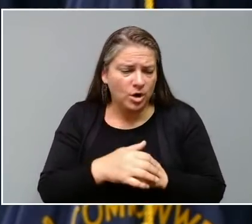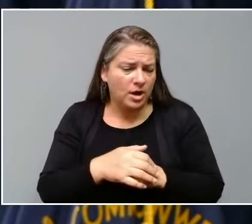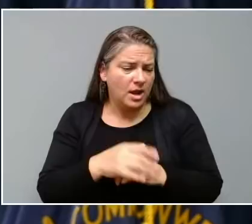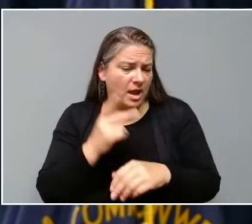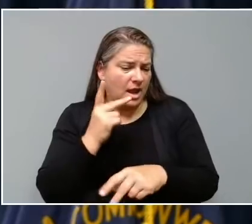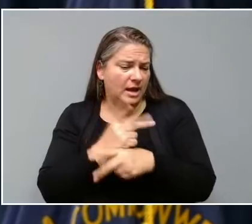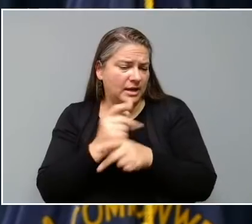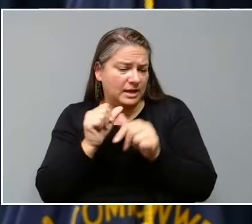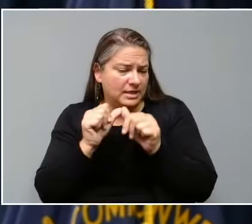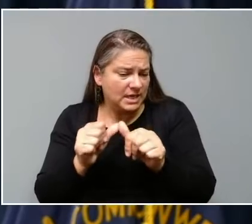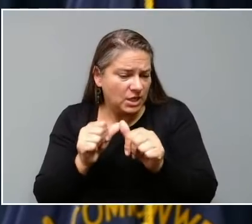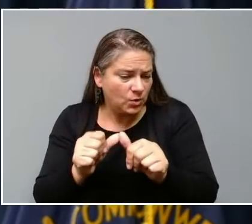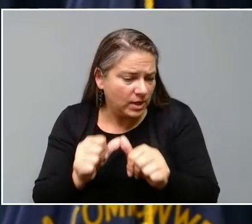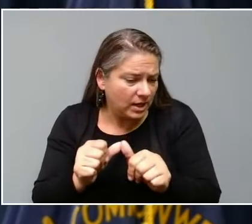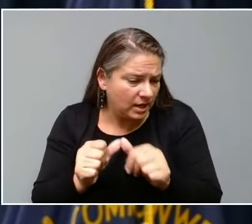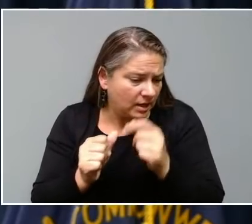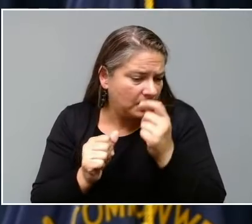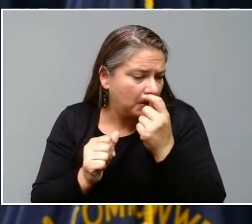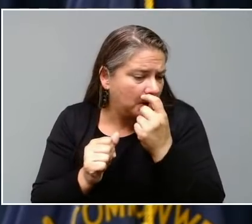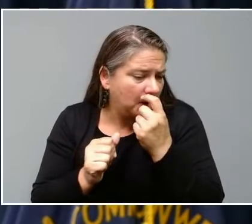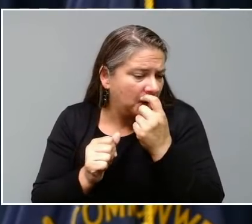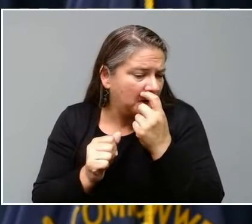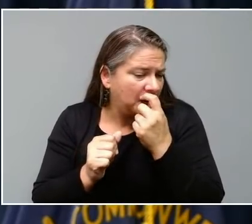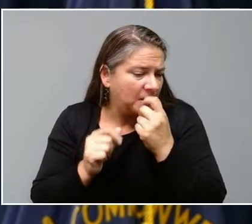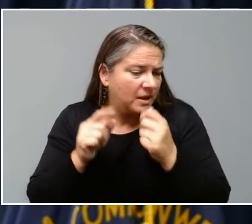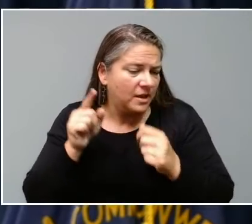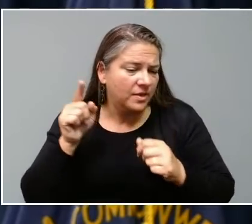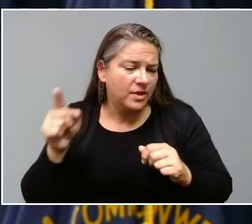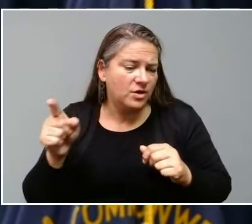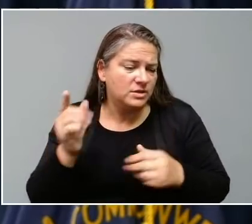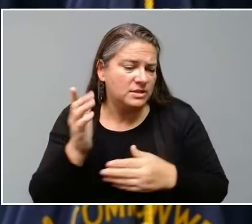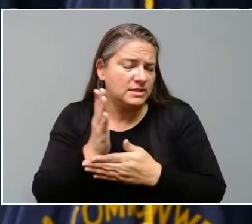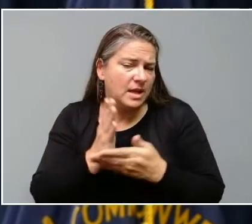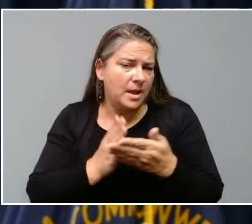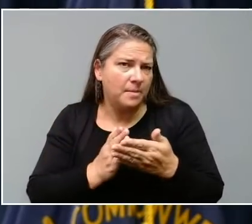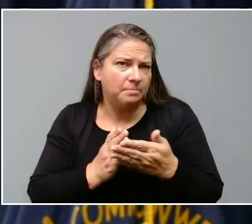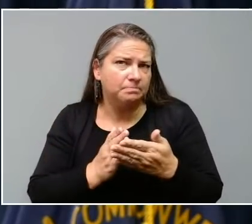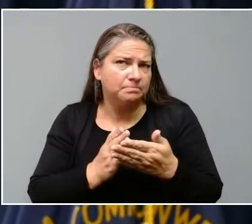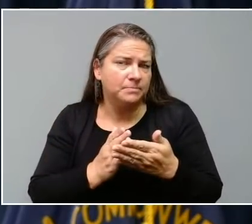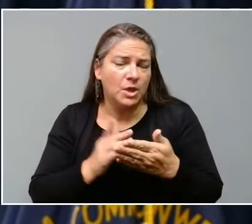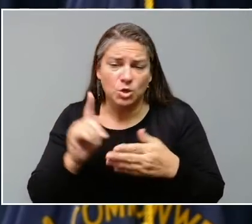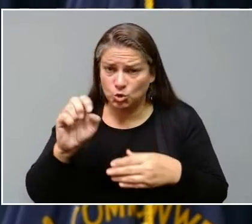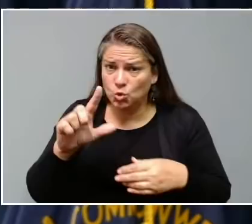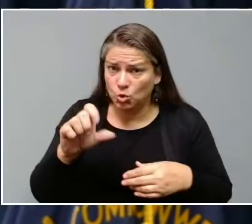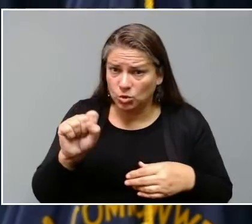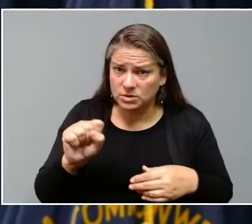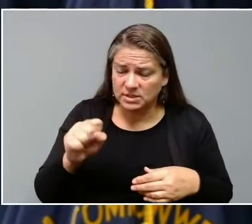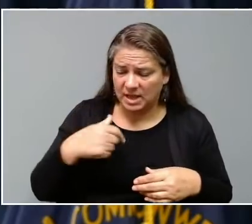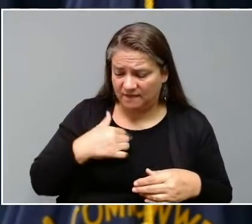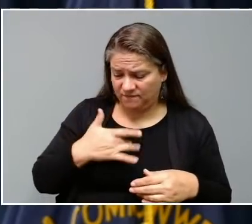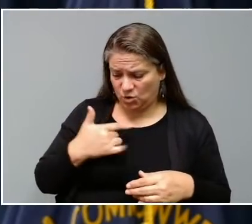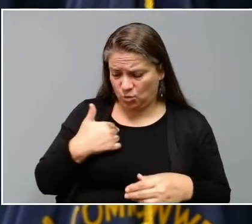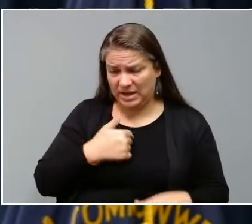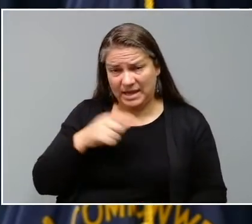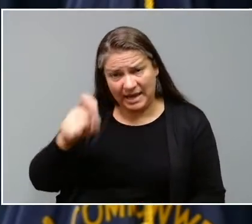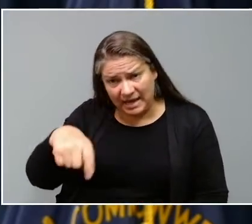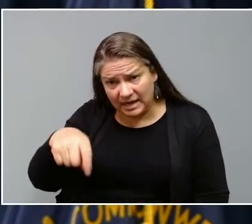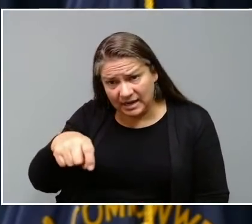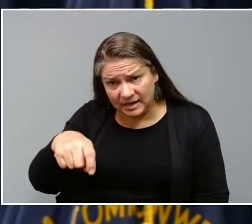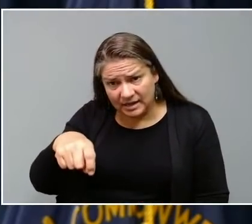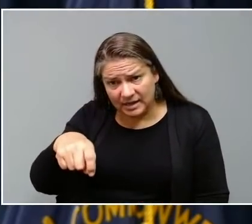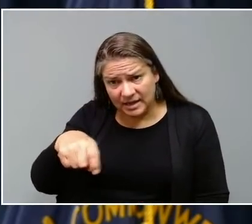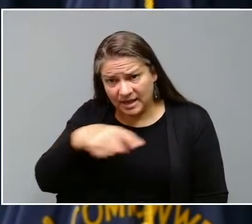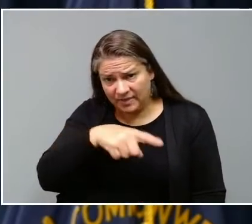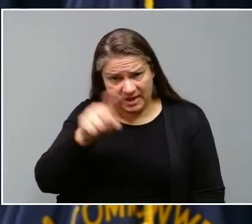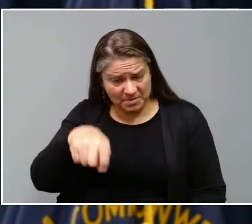then there are some tools that I believe we need that they're going to have to decide